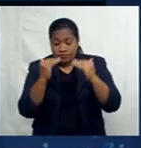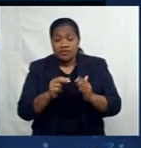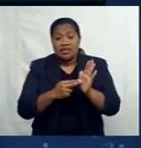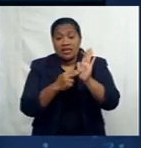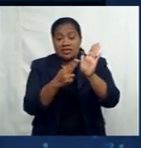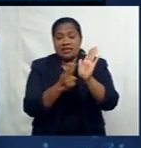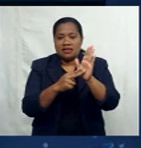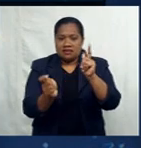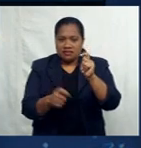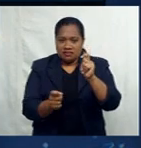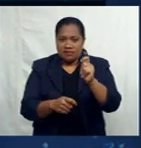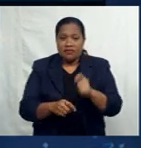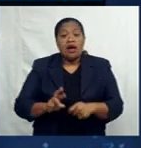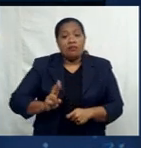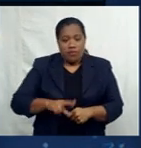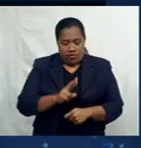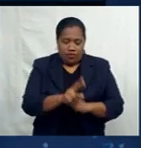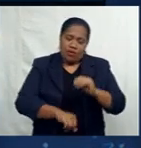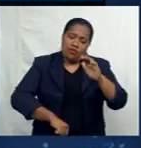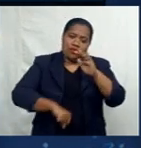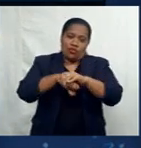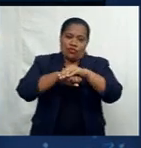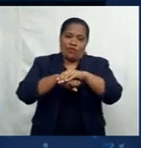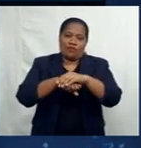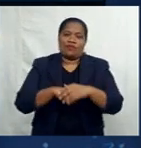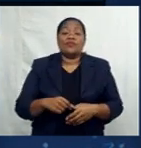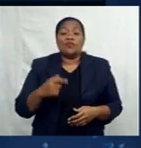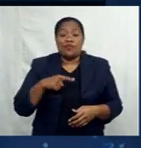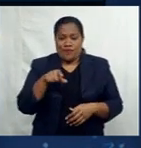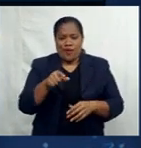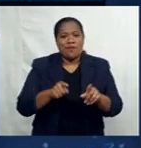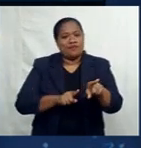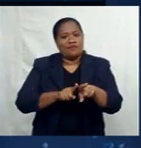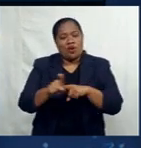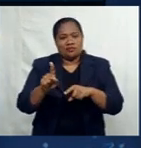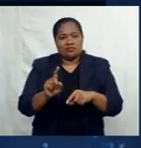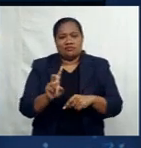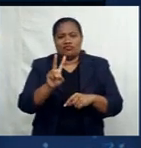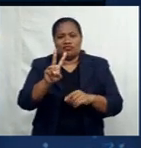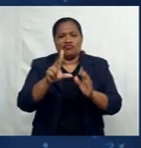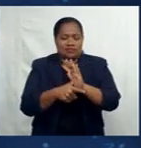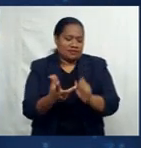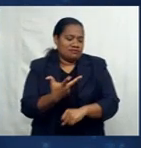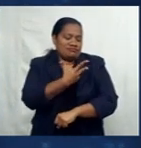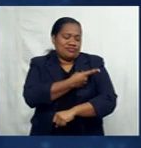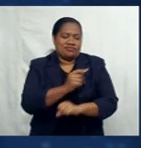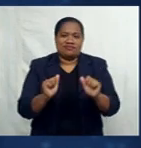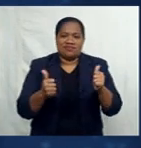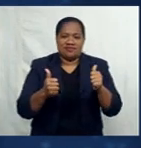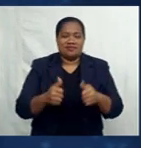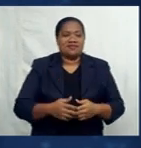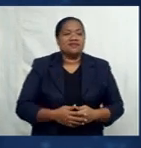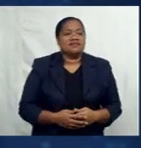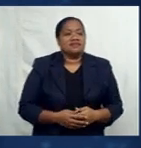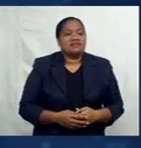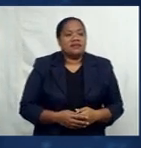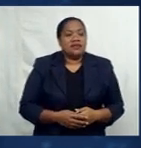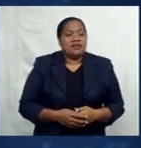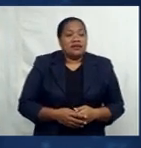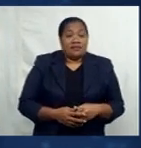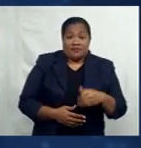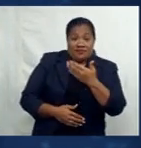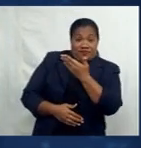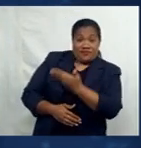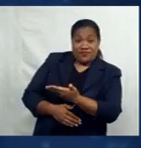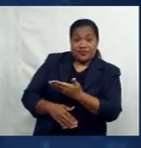Rewa also tops the list of provinces with the most number of second jabs administered. And Abdul Zorab